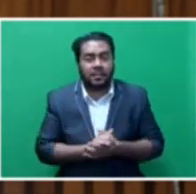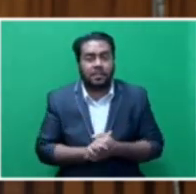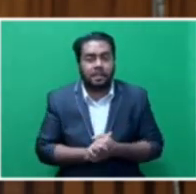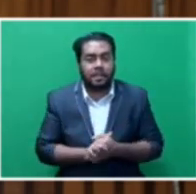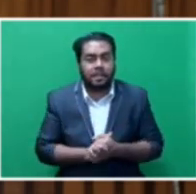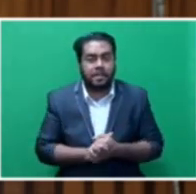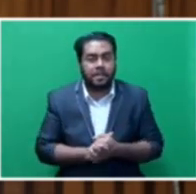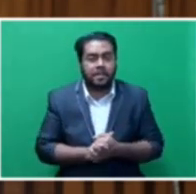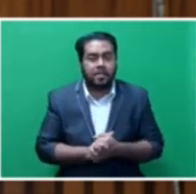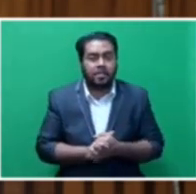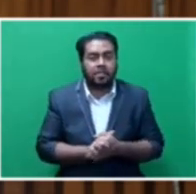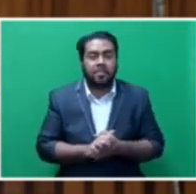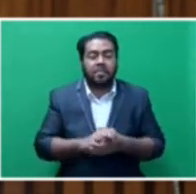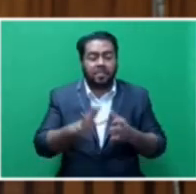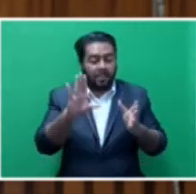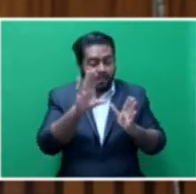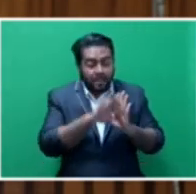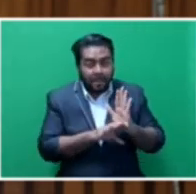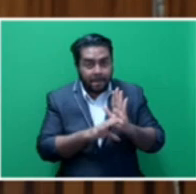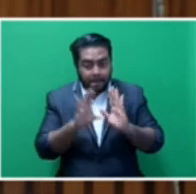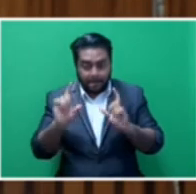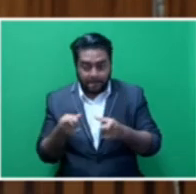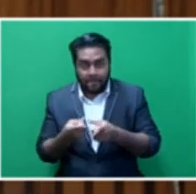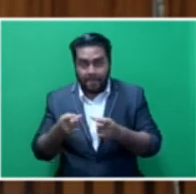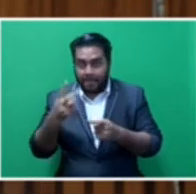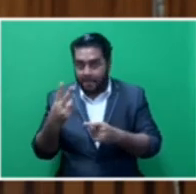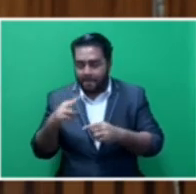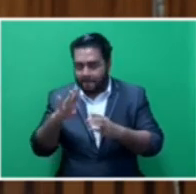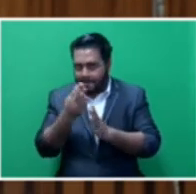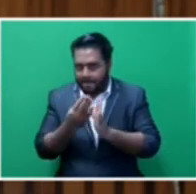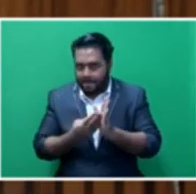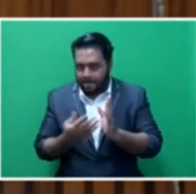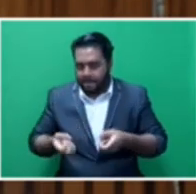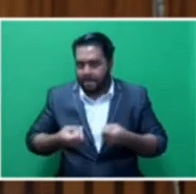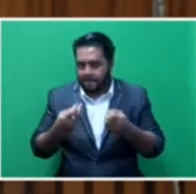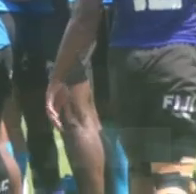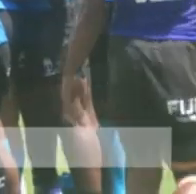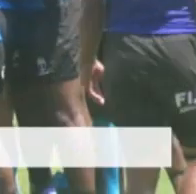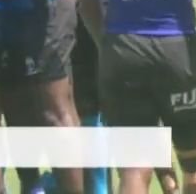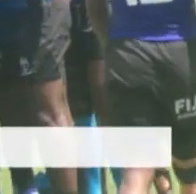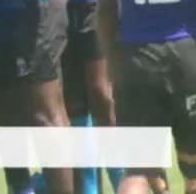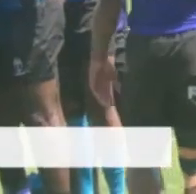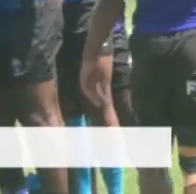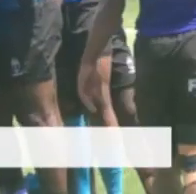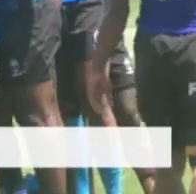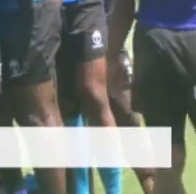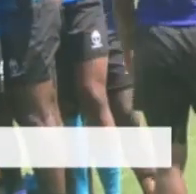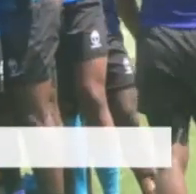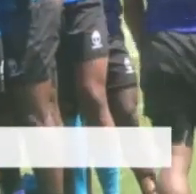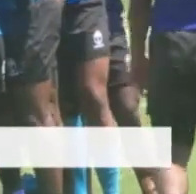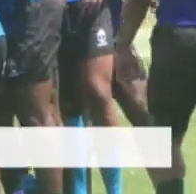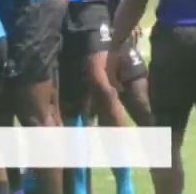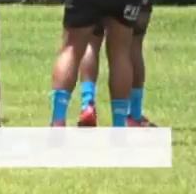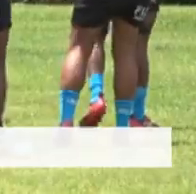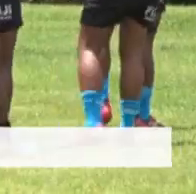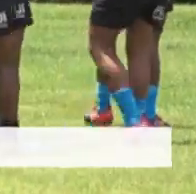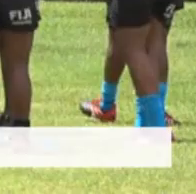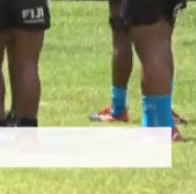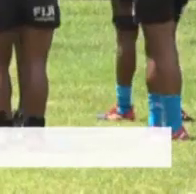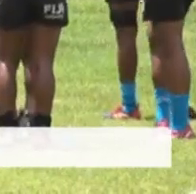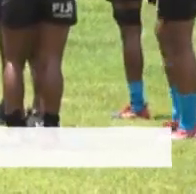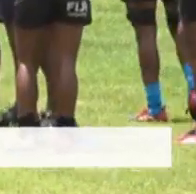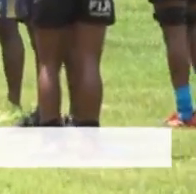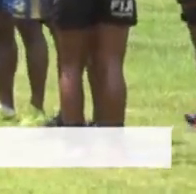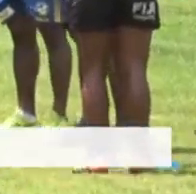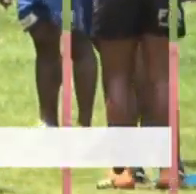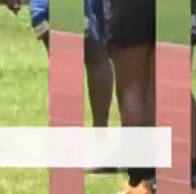Gazette. Clause 2 of the bill provides for the definitions of the terms used throughout the Act. Up ahead, Fiji Sevens begin